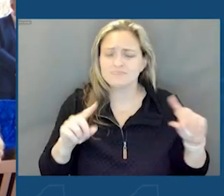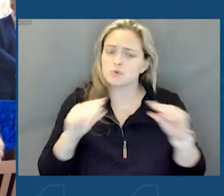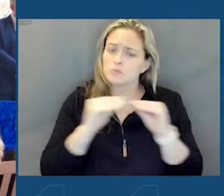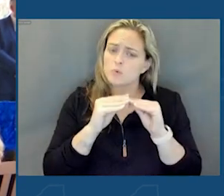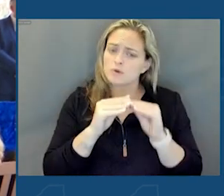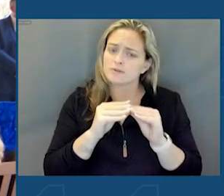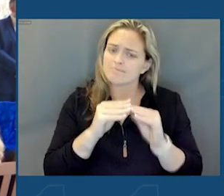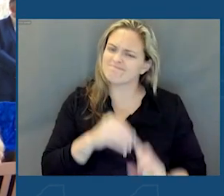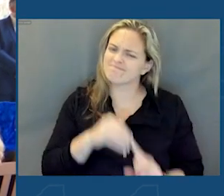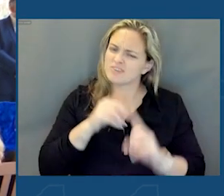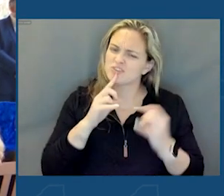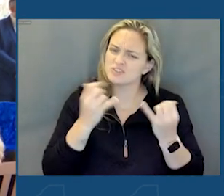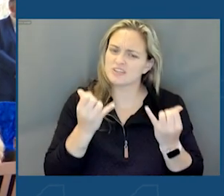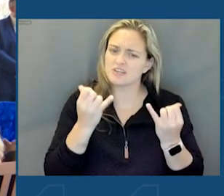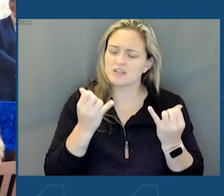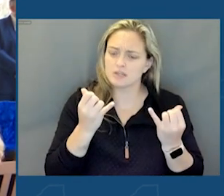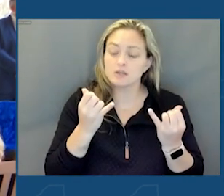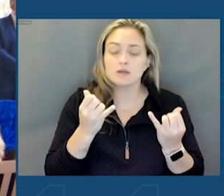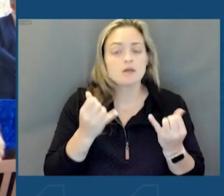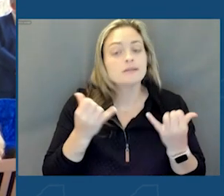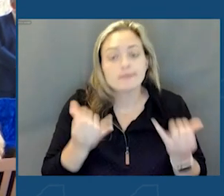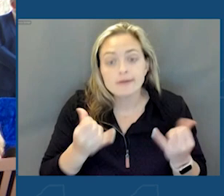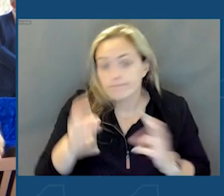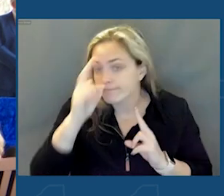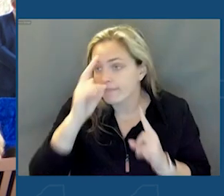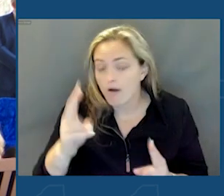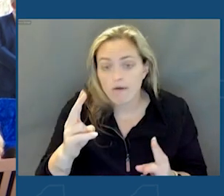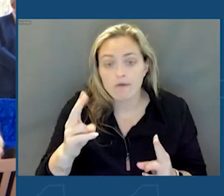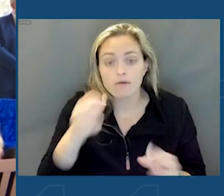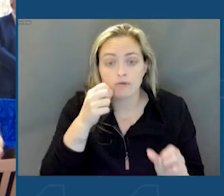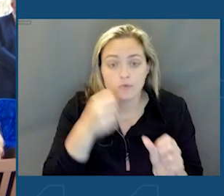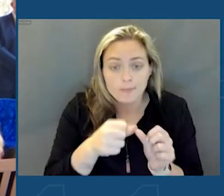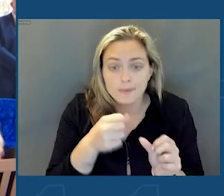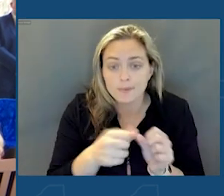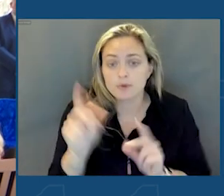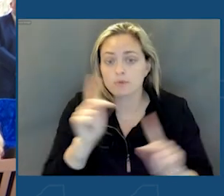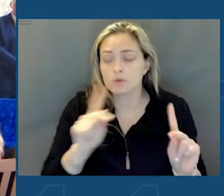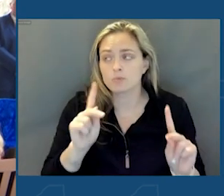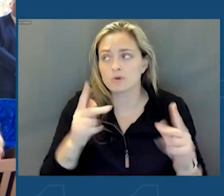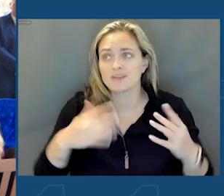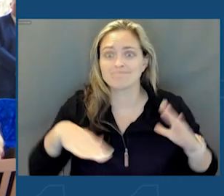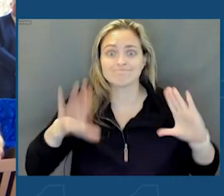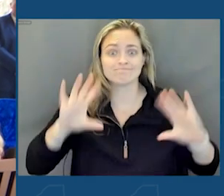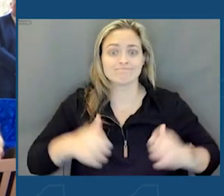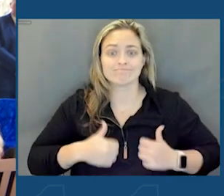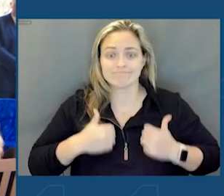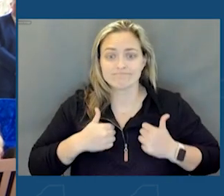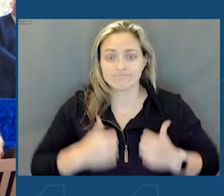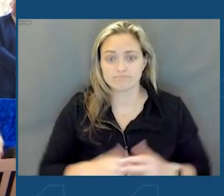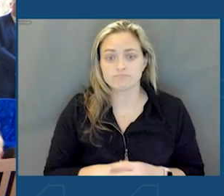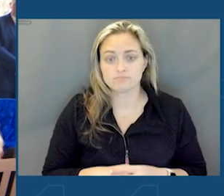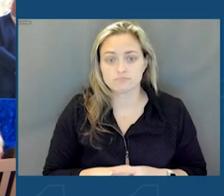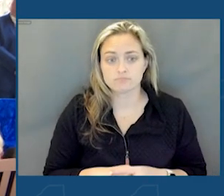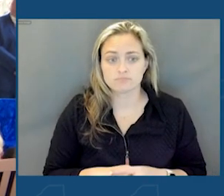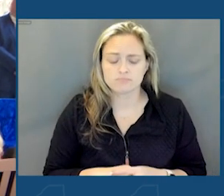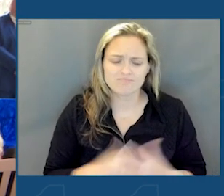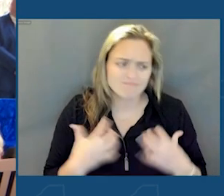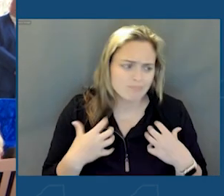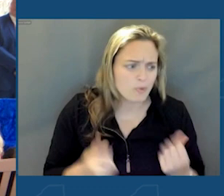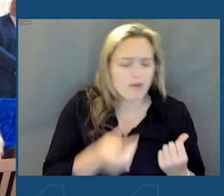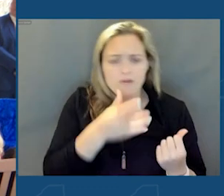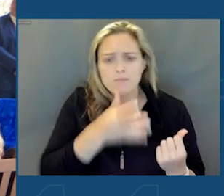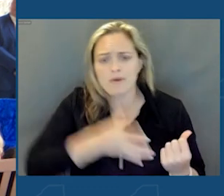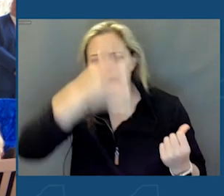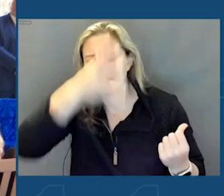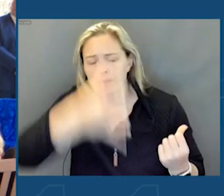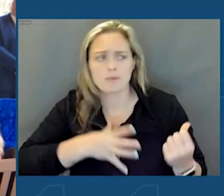today. We've come today to honor and remember those who made the ultimate sacrifice, those brave men and women who laid down